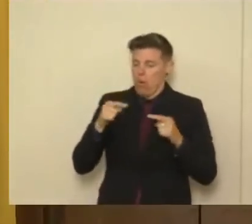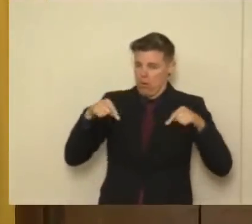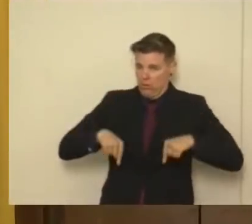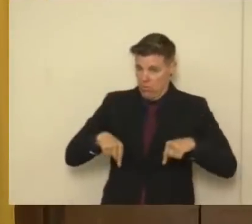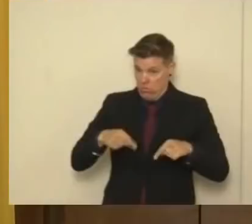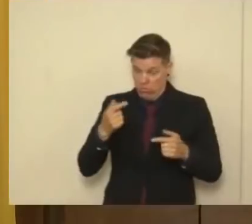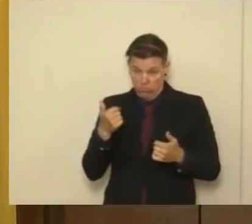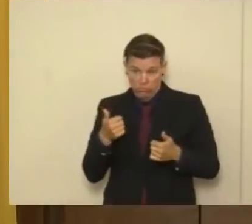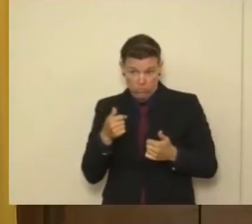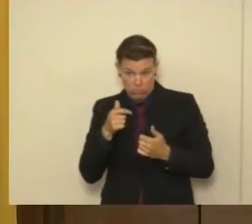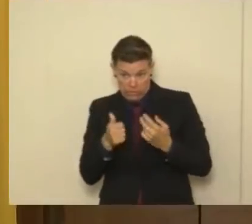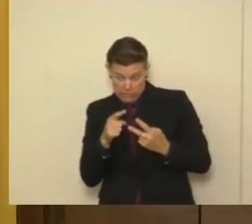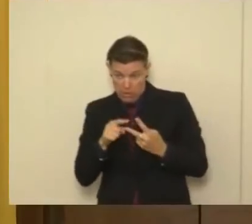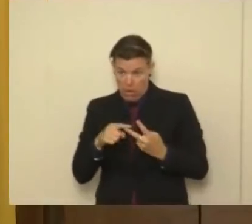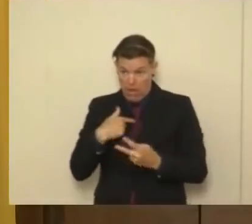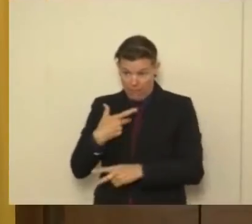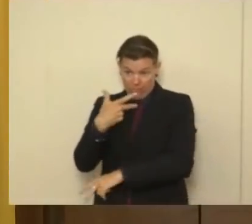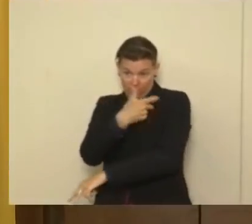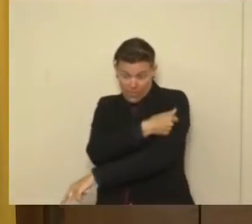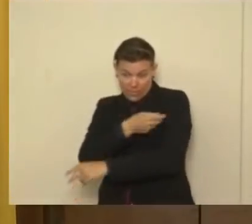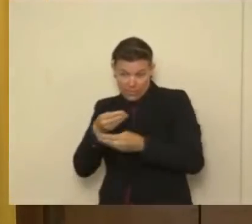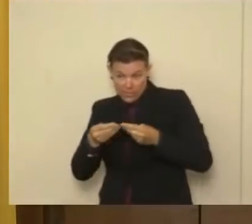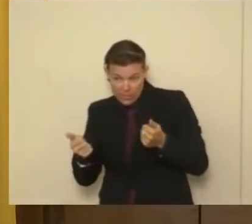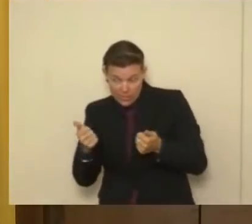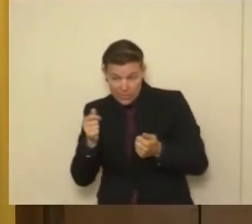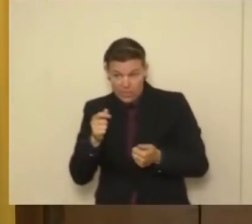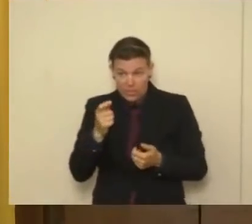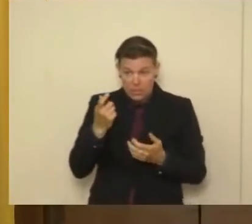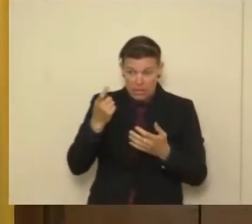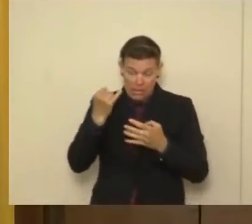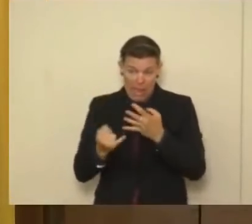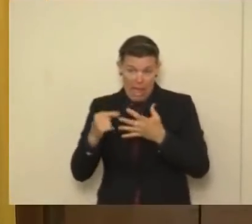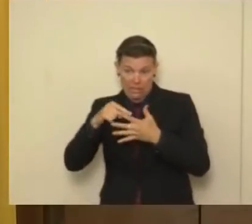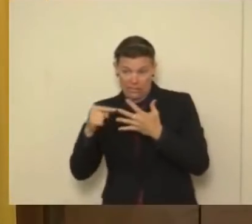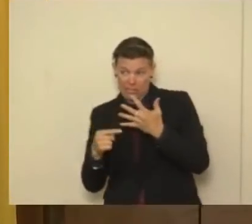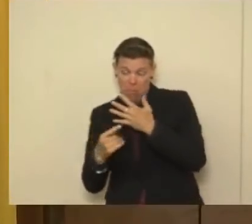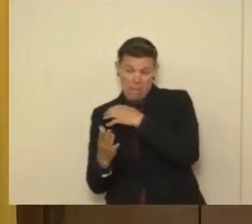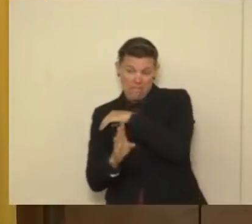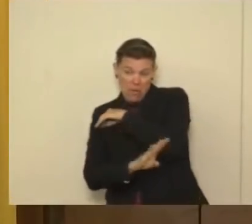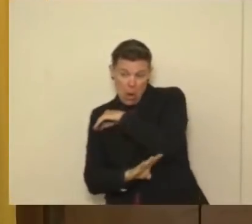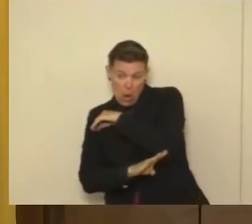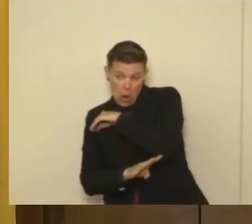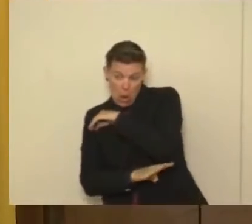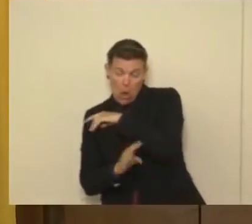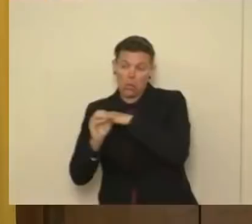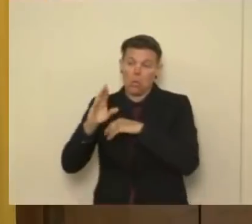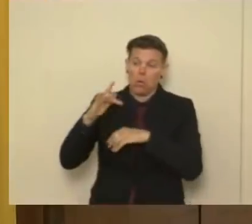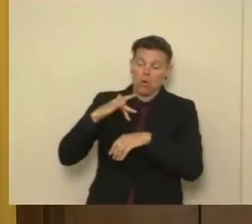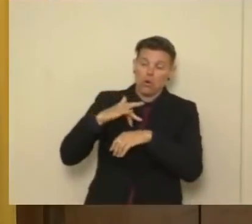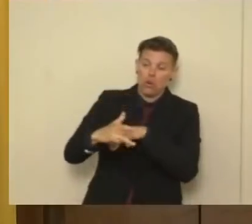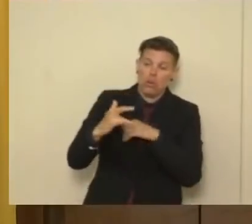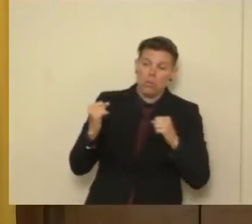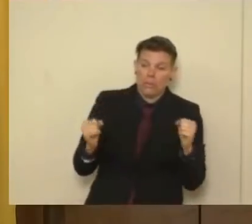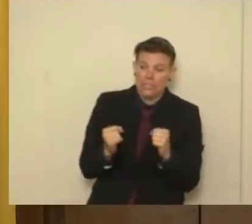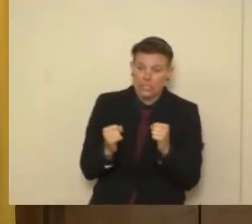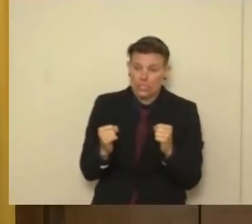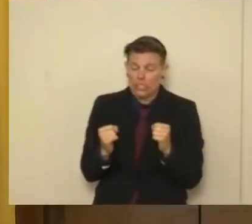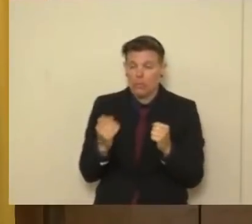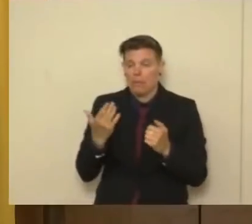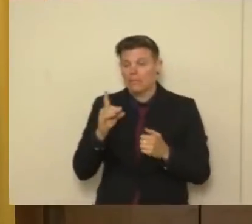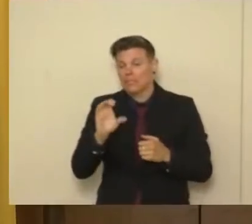a vaccine in the late fall, early winter, so December, January,